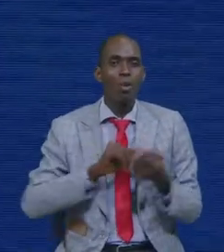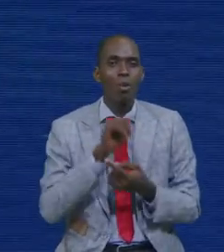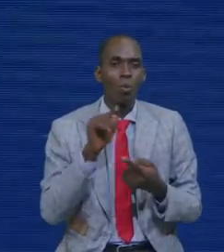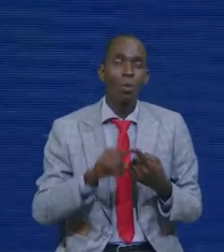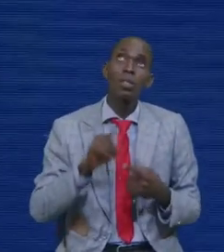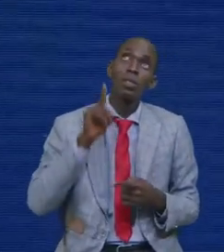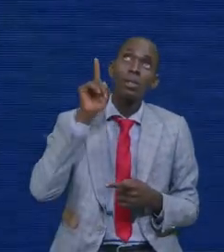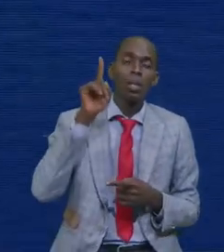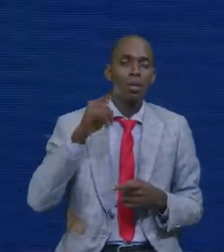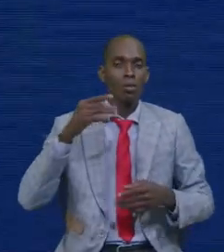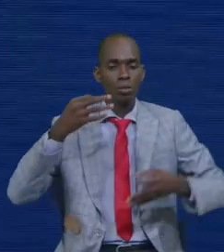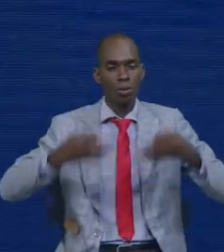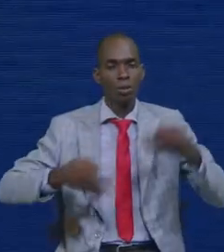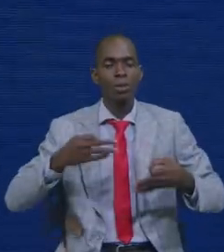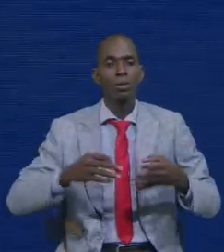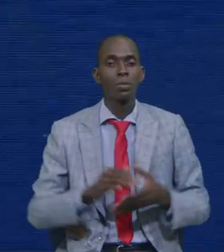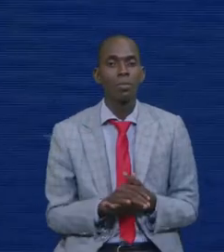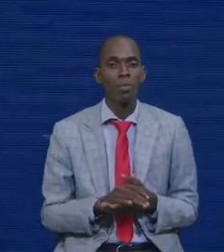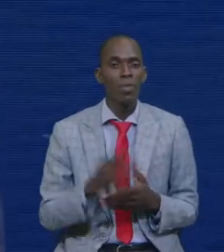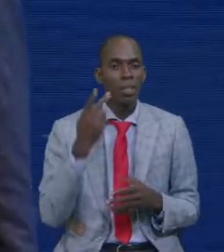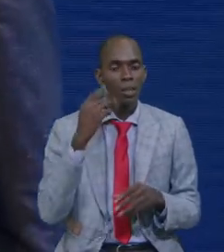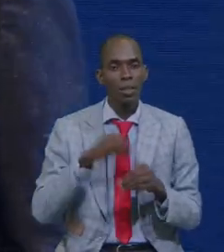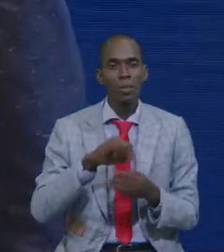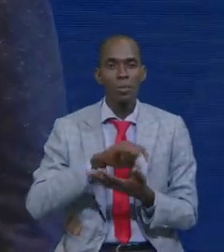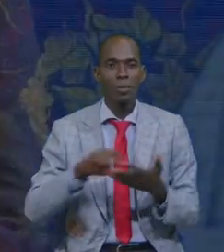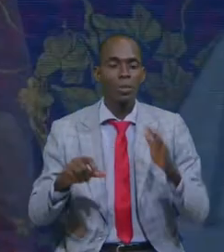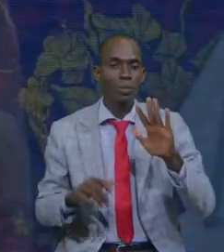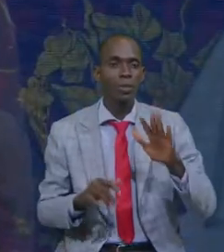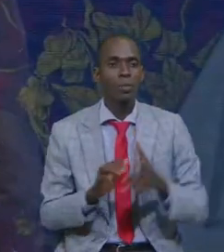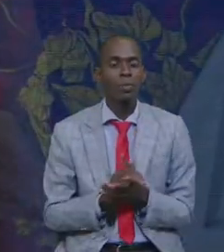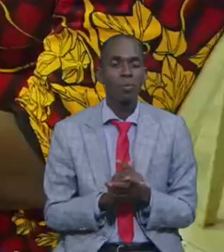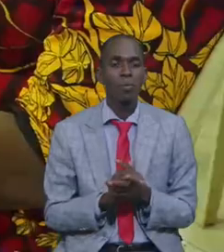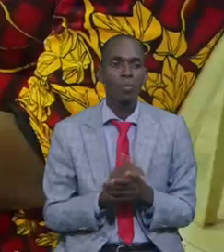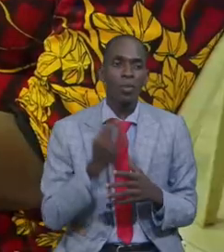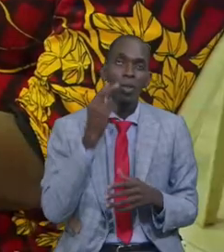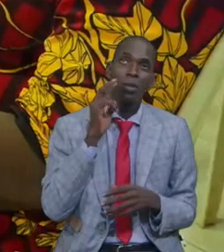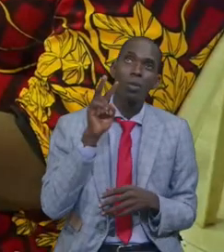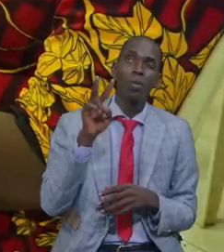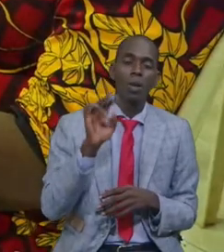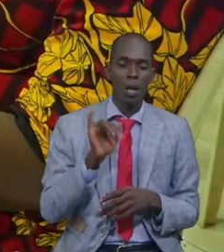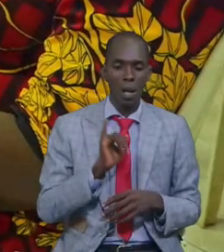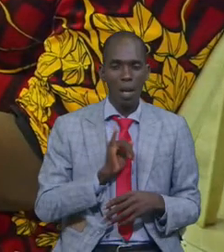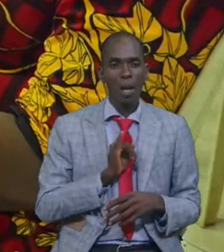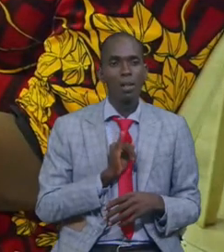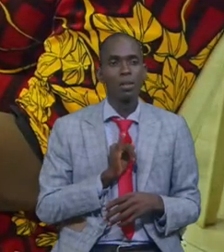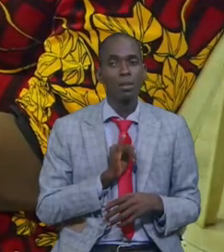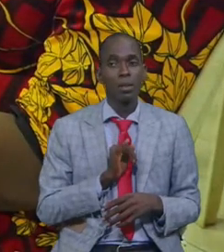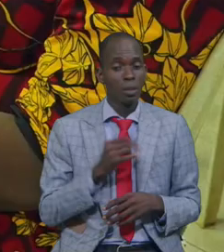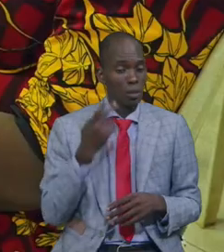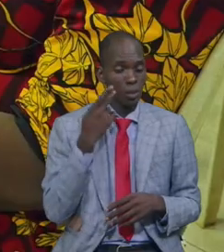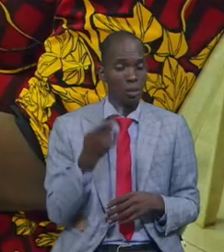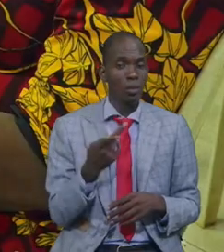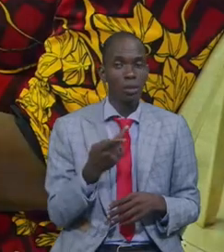when thou judgest. Look at verse 5. Behold, I. He wasn't